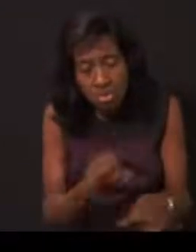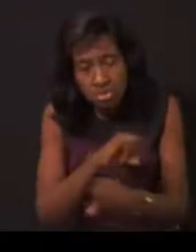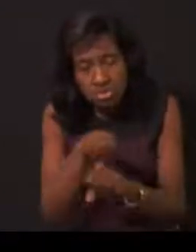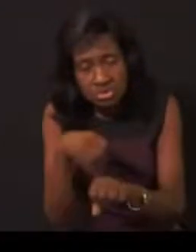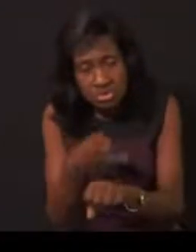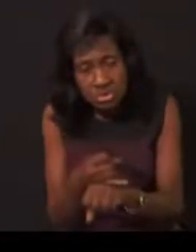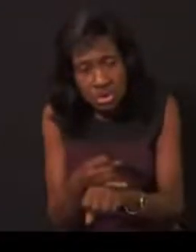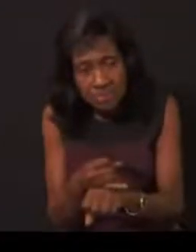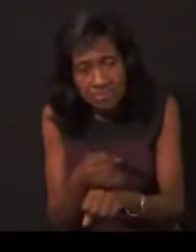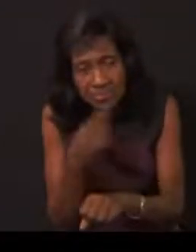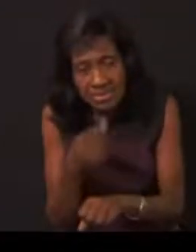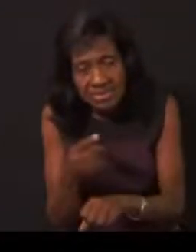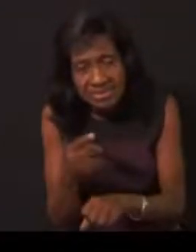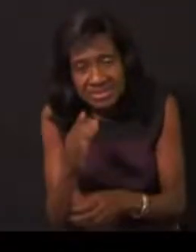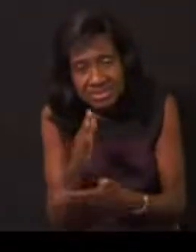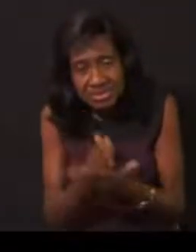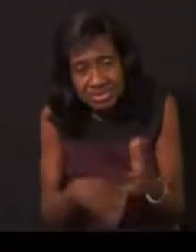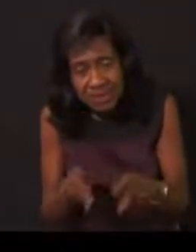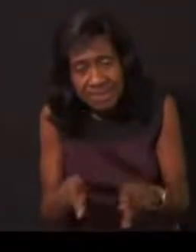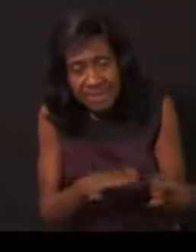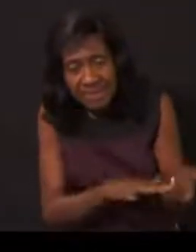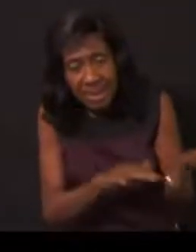hearing that some people actually left their jobs.